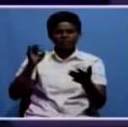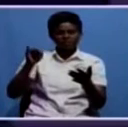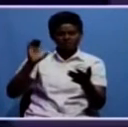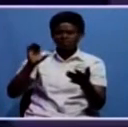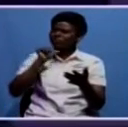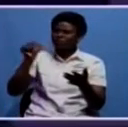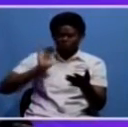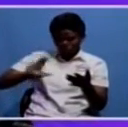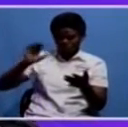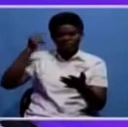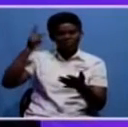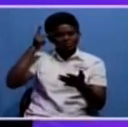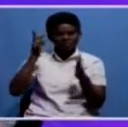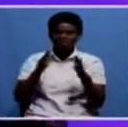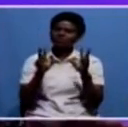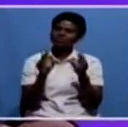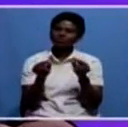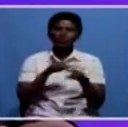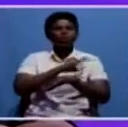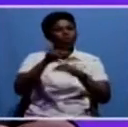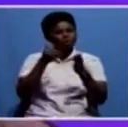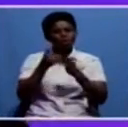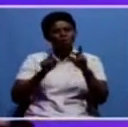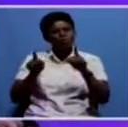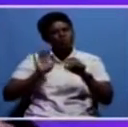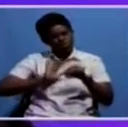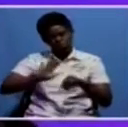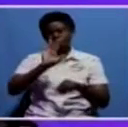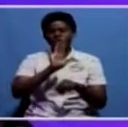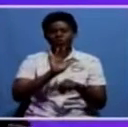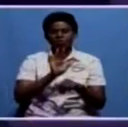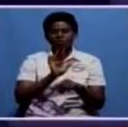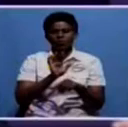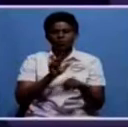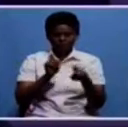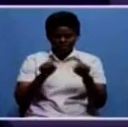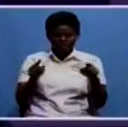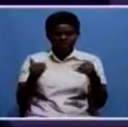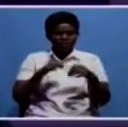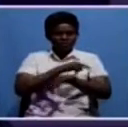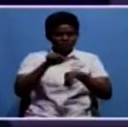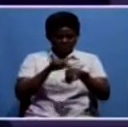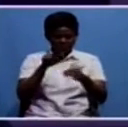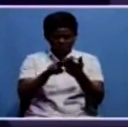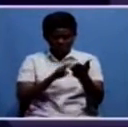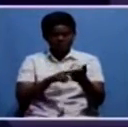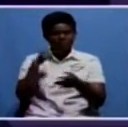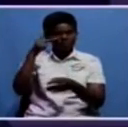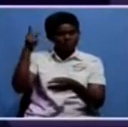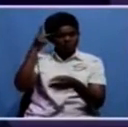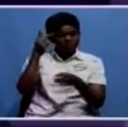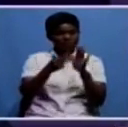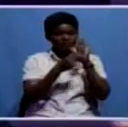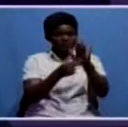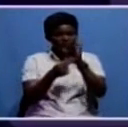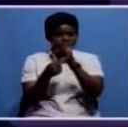for politicians. It was created for all citizens. Now, but then it's telling the nation, this report, that, well, politically exposed